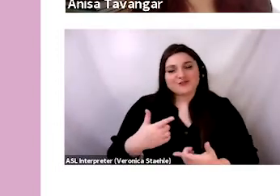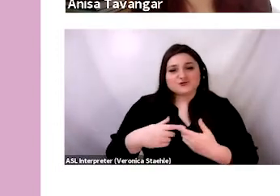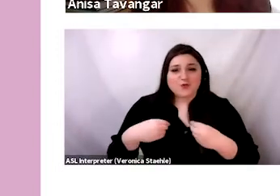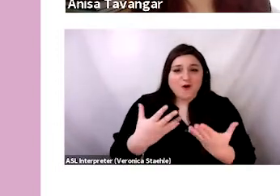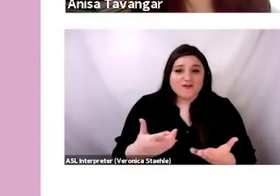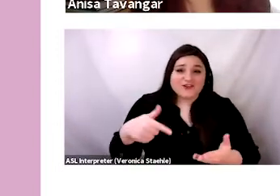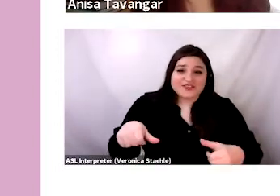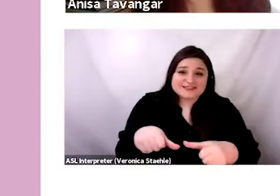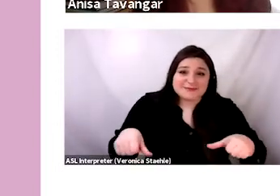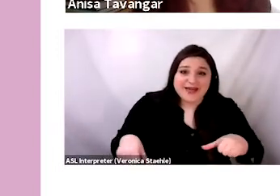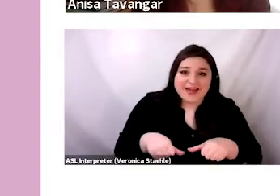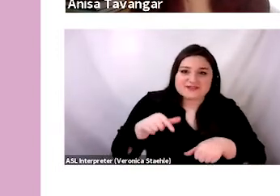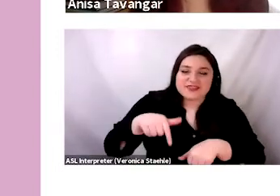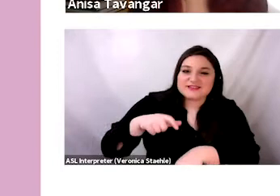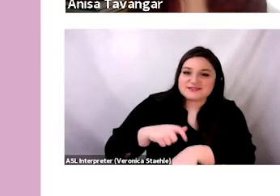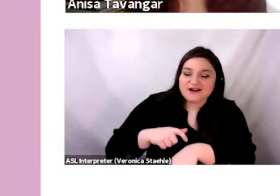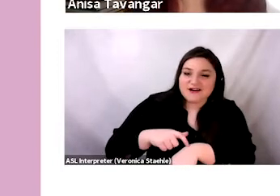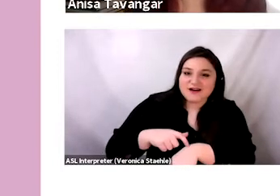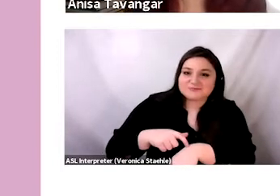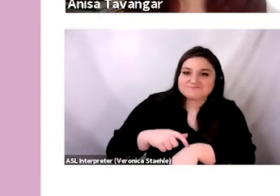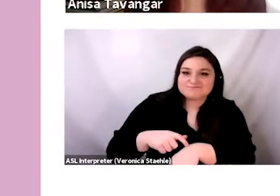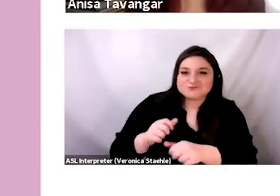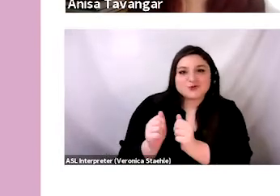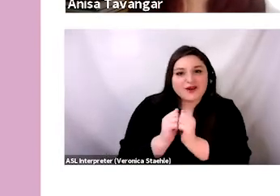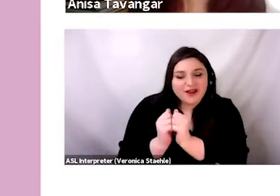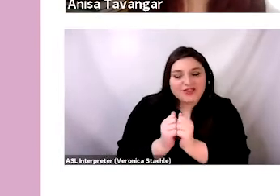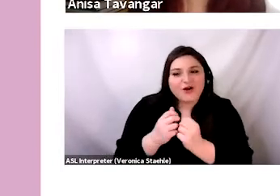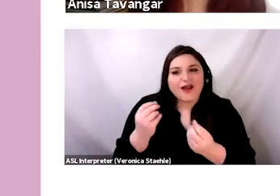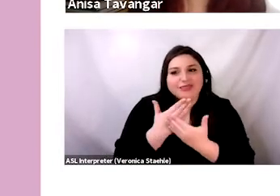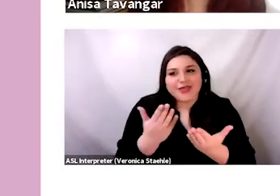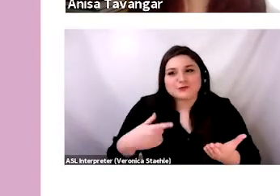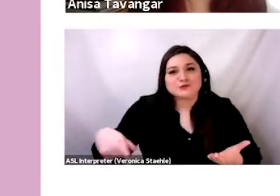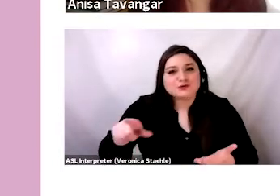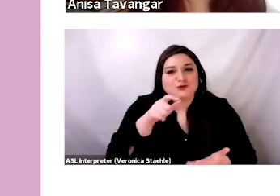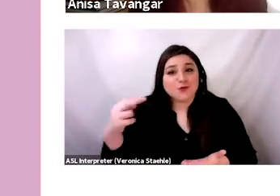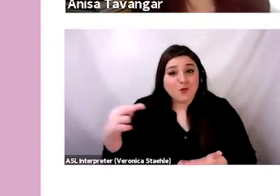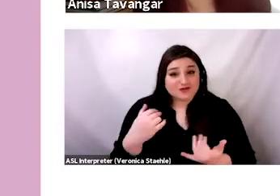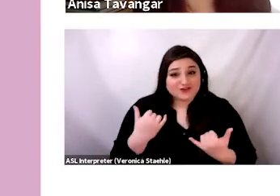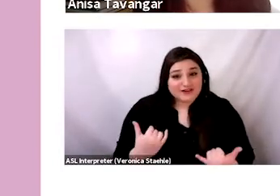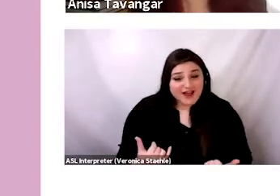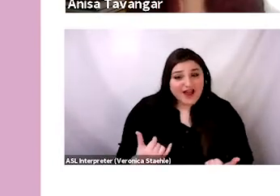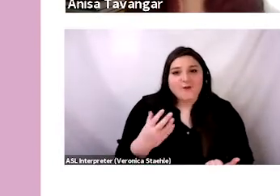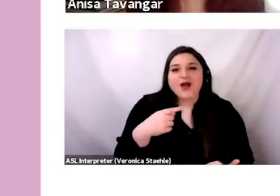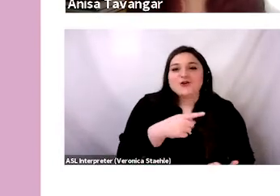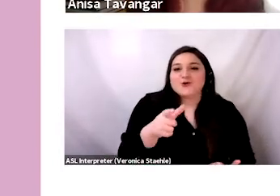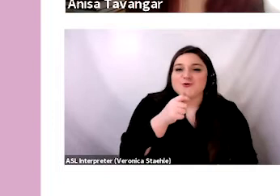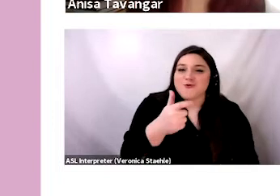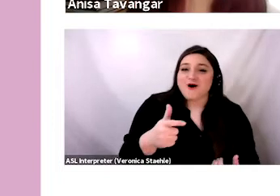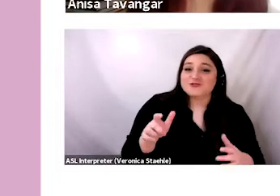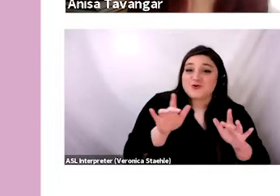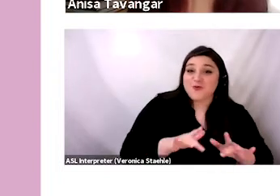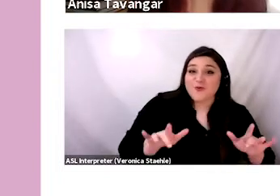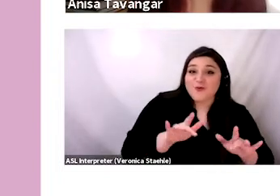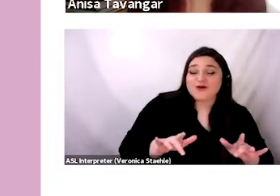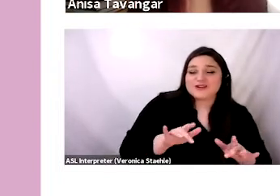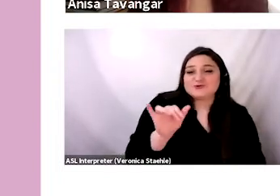up this time and this space, and also a big gratitude to everybody who's watching here right now and everyone who will be